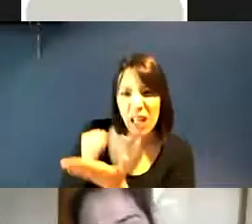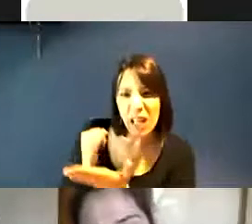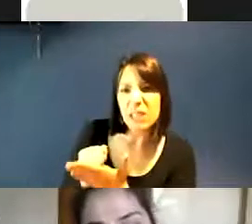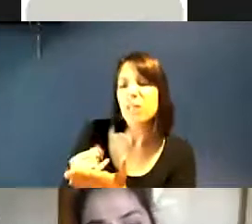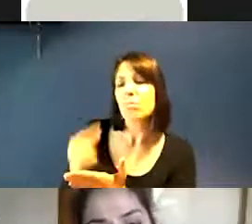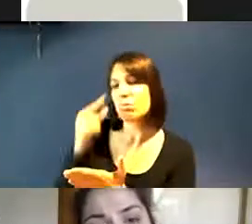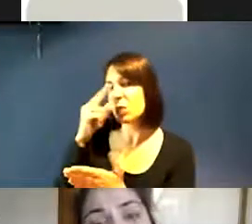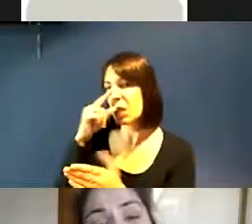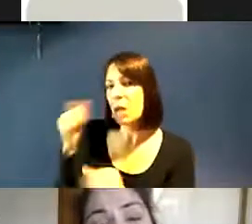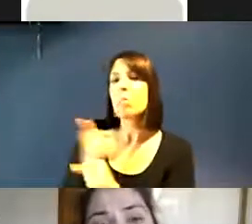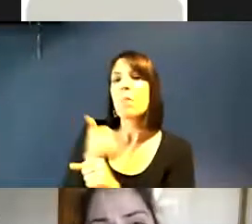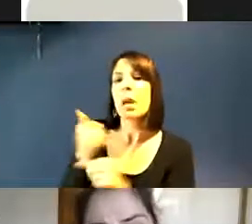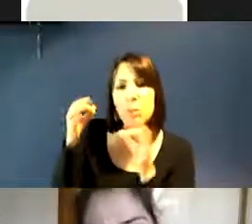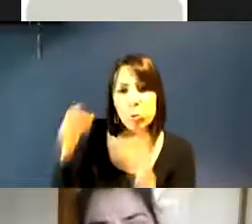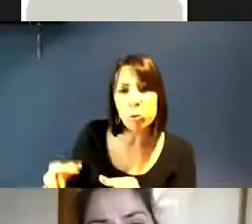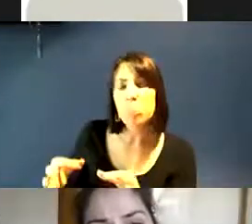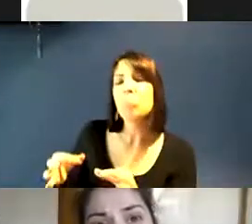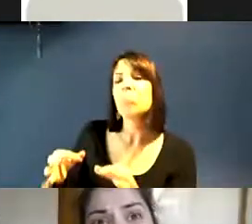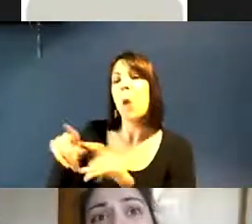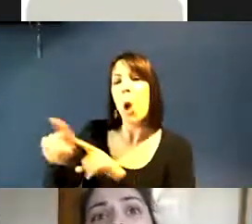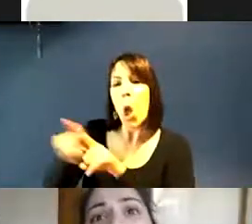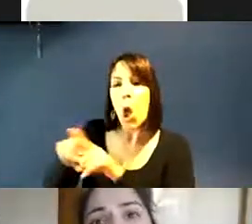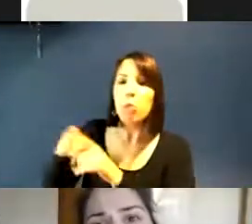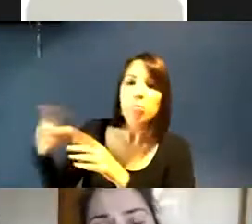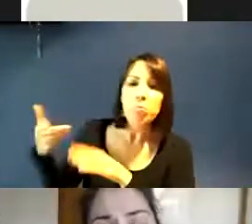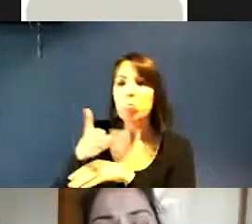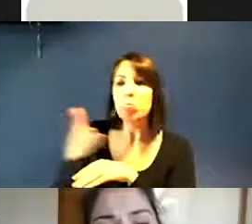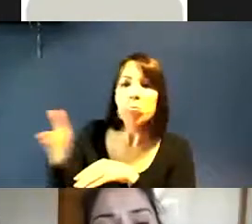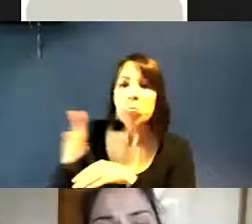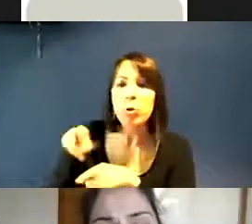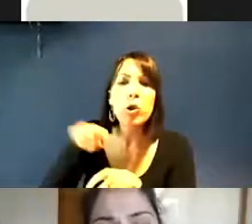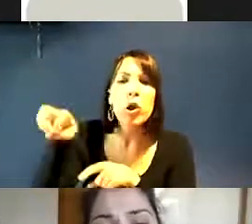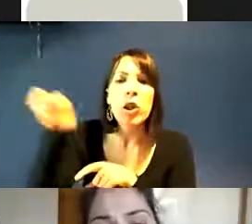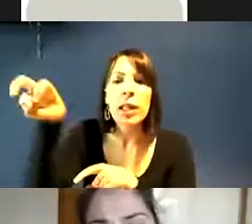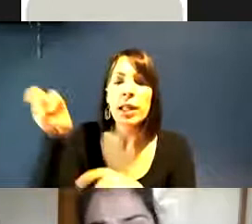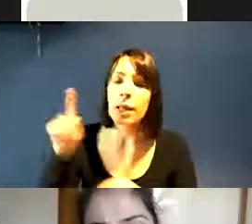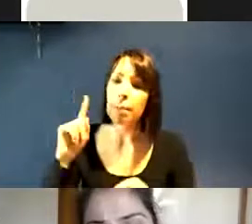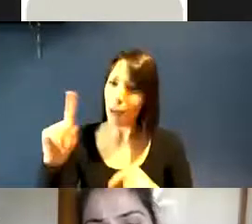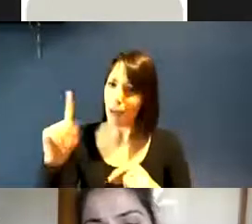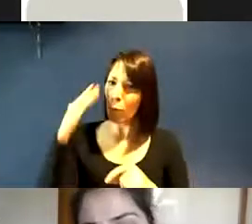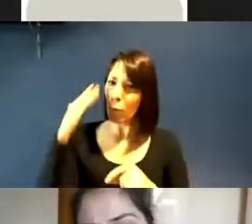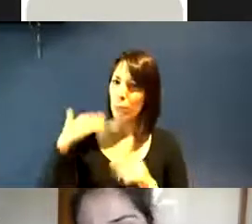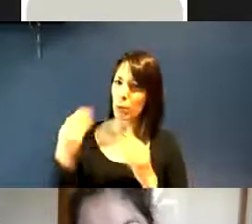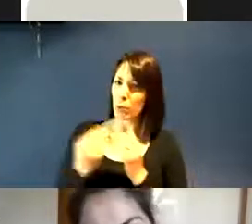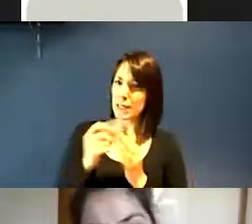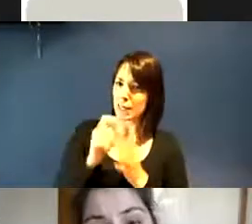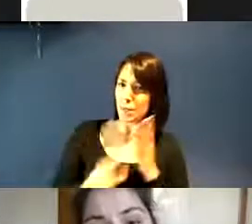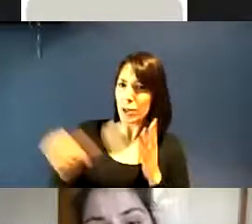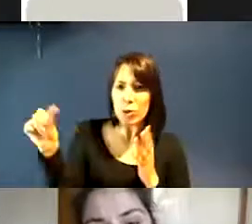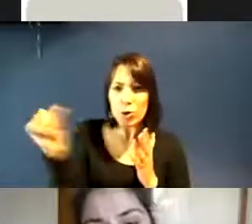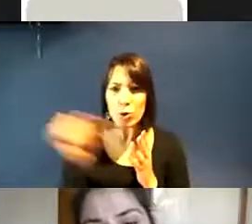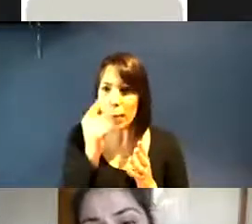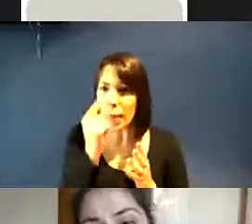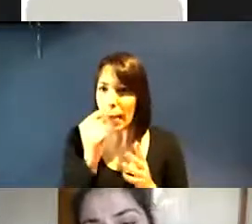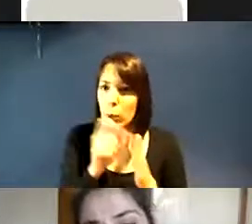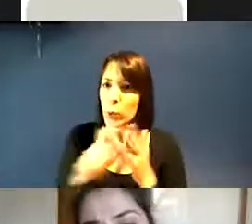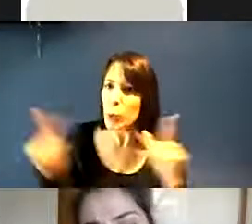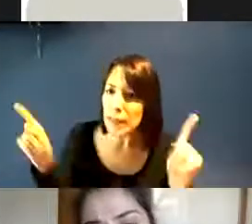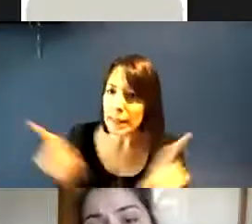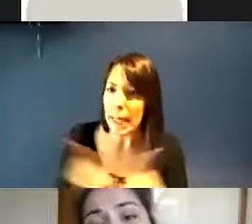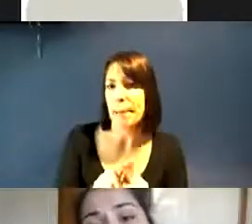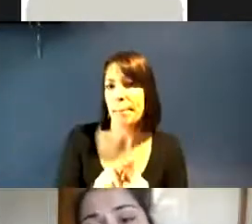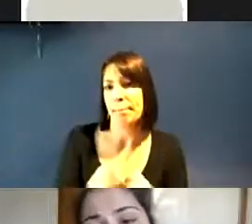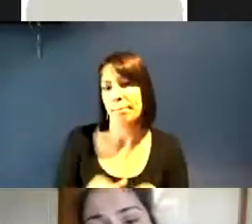and learn from them. While in the same way, women with disabilities should be able to do so as well. And this is a way that